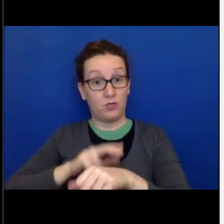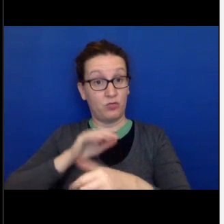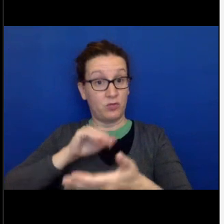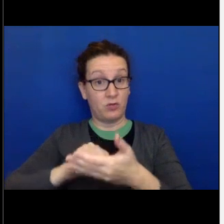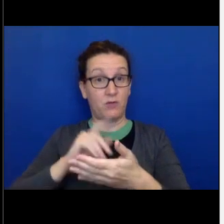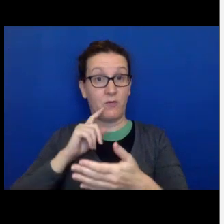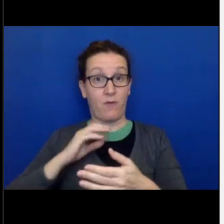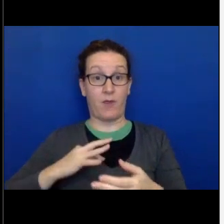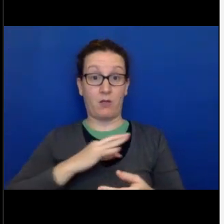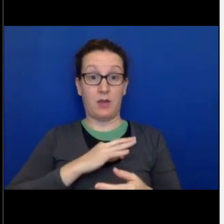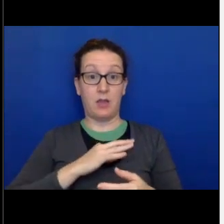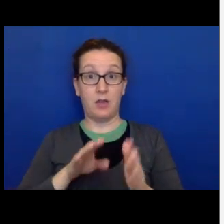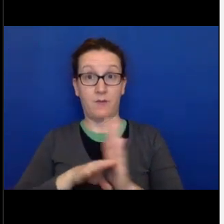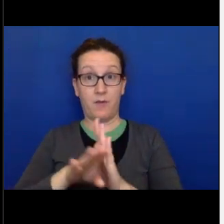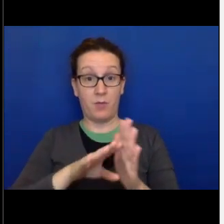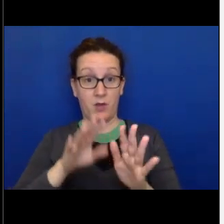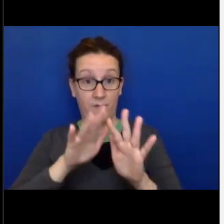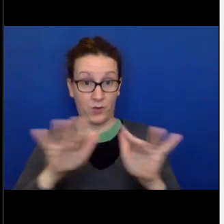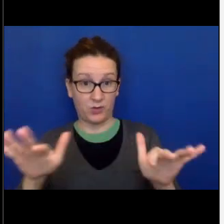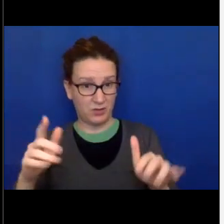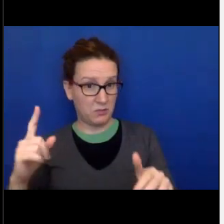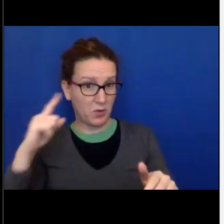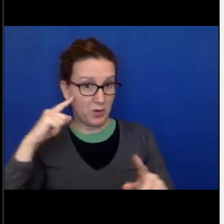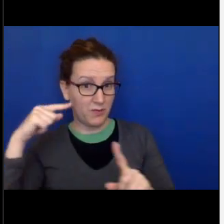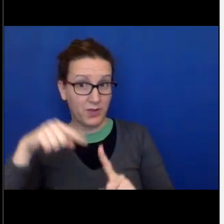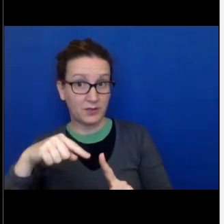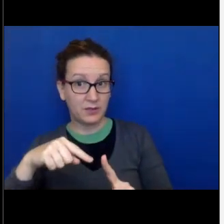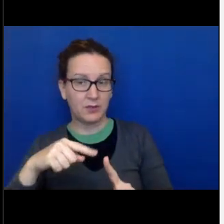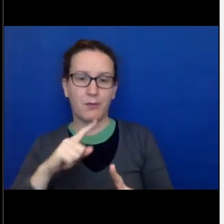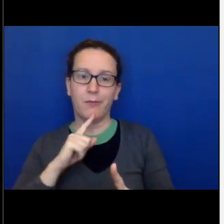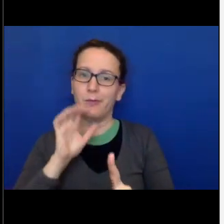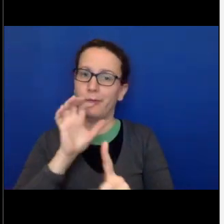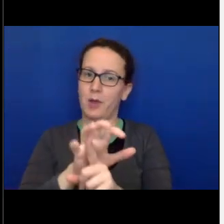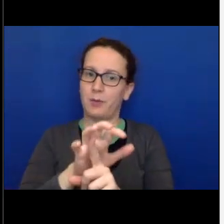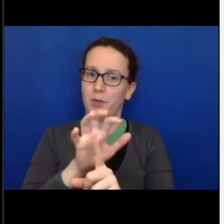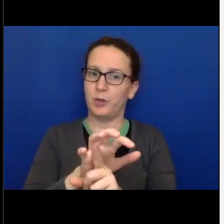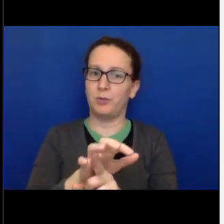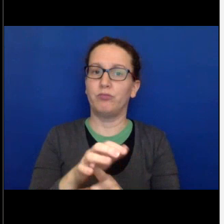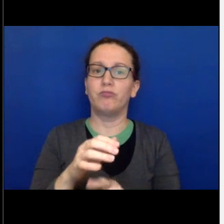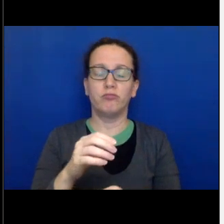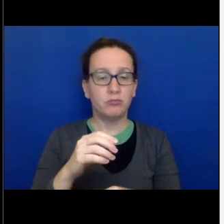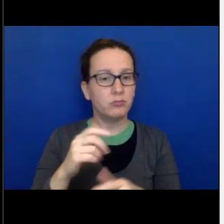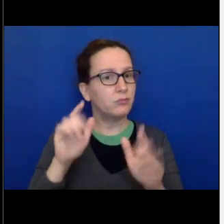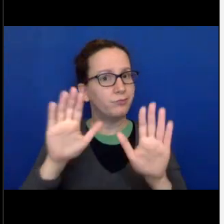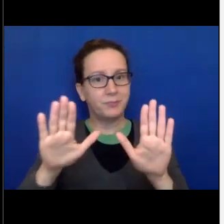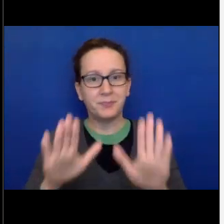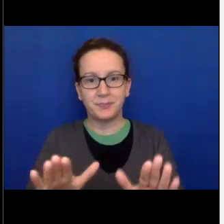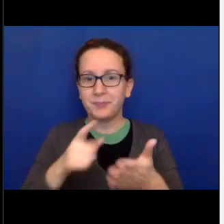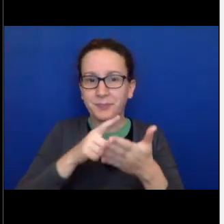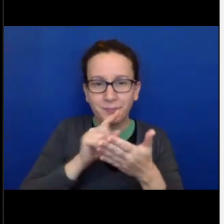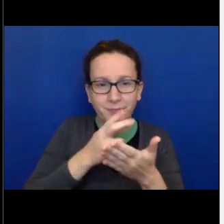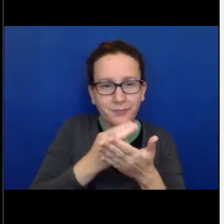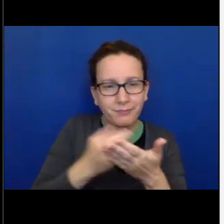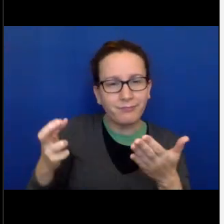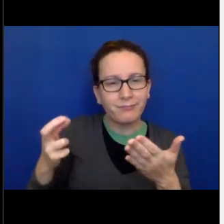and Diversity, you've probably heard of this. It's really popular. It's a really great resource for learning